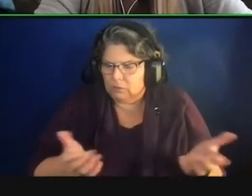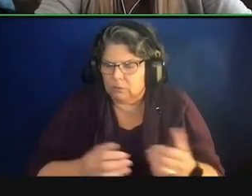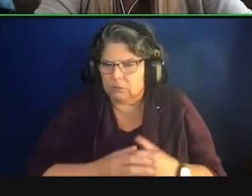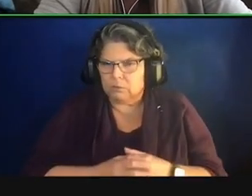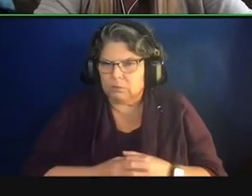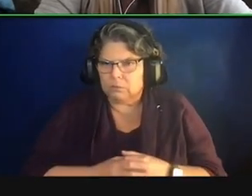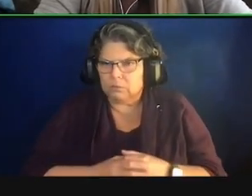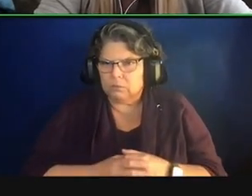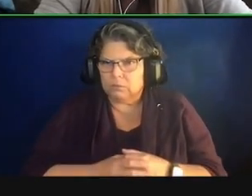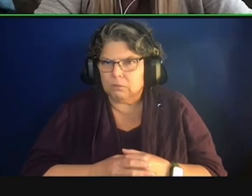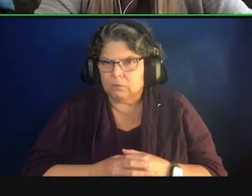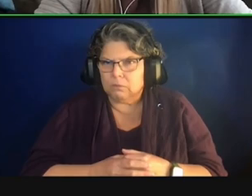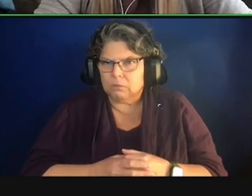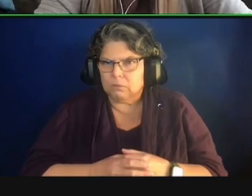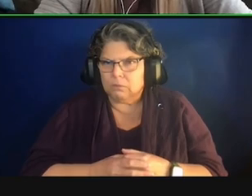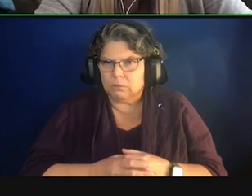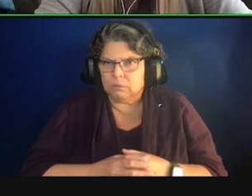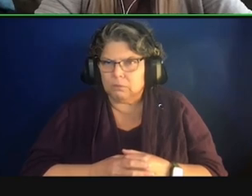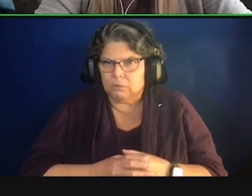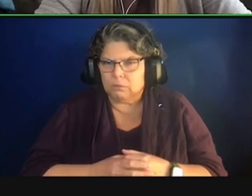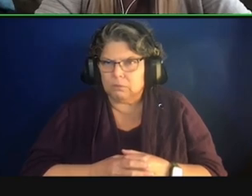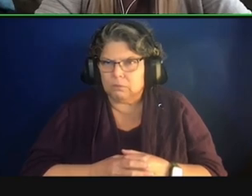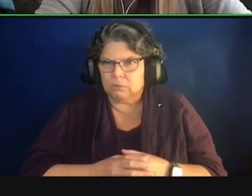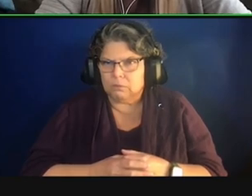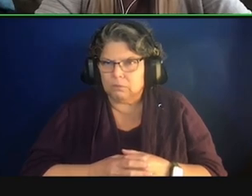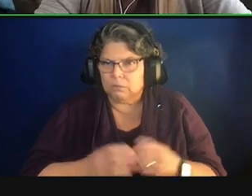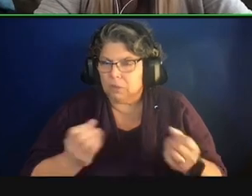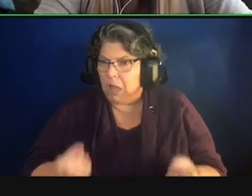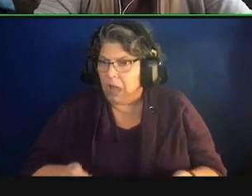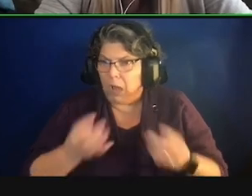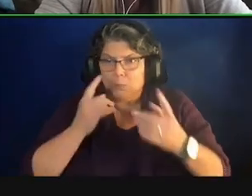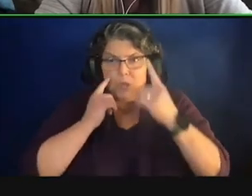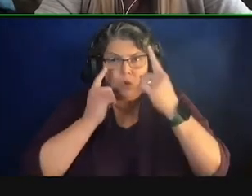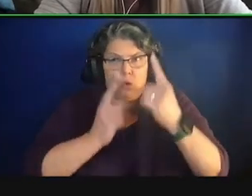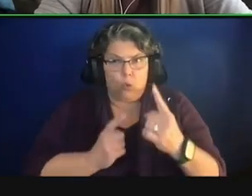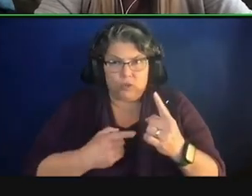many goals does that student have in that particular